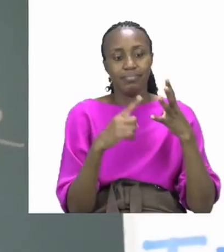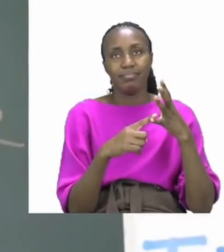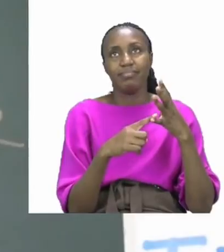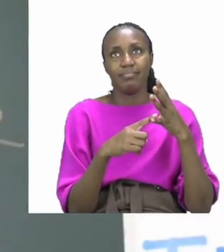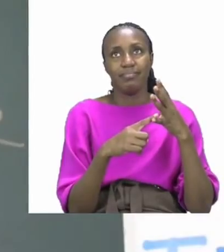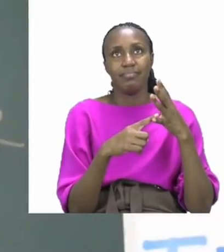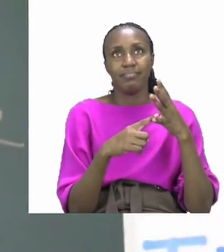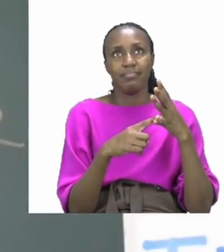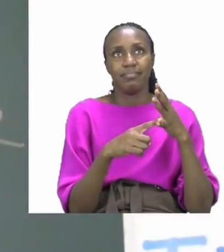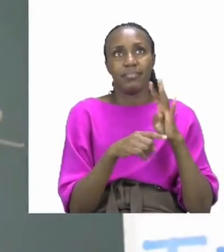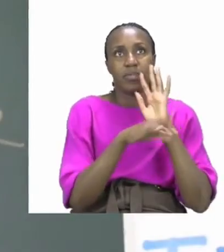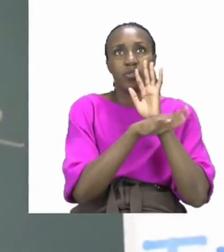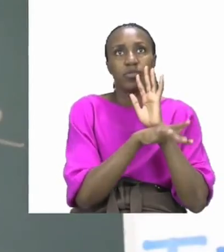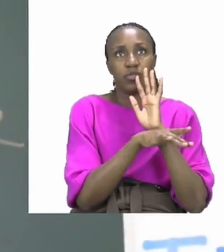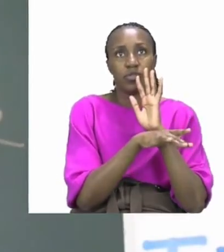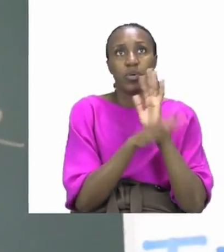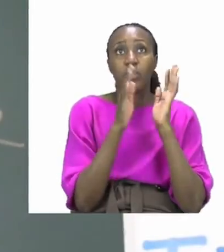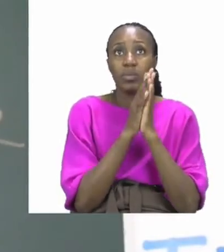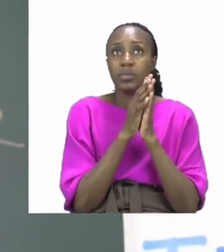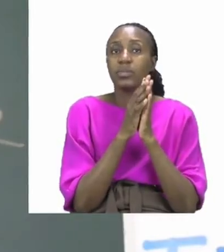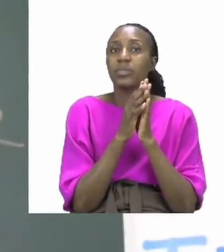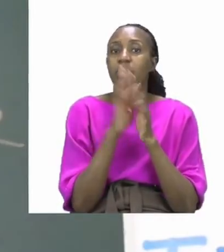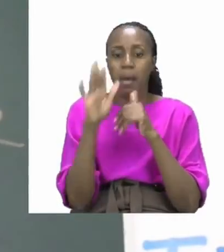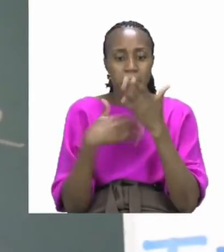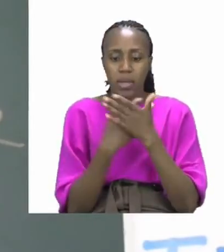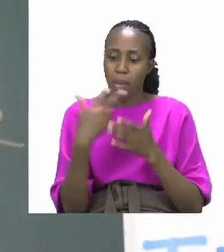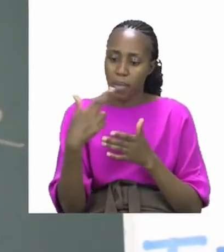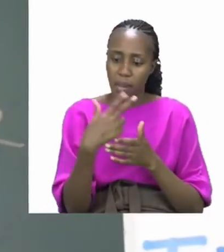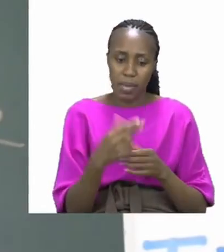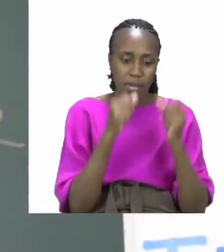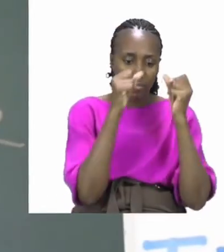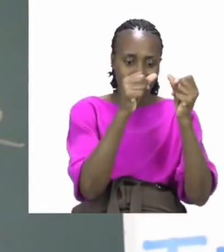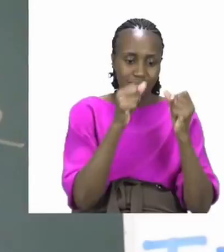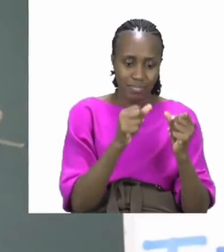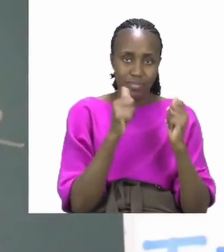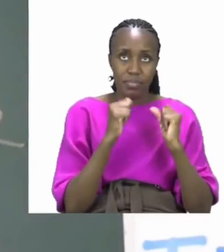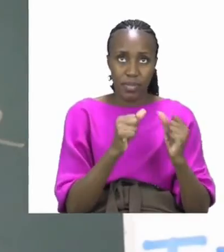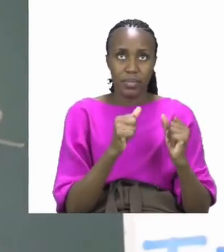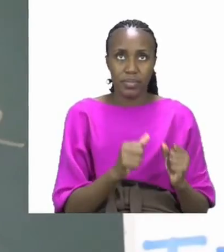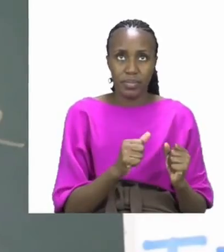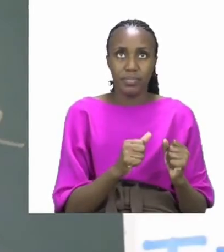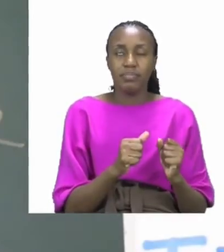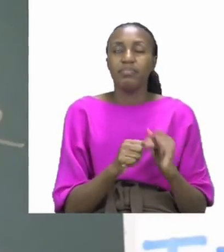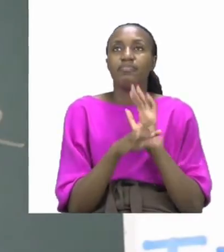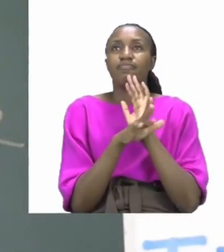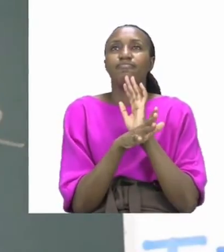and grapes. I want you to look for those pictures, cut them out, and then put them under